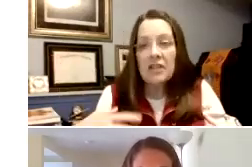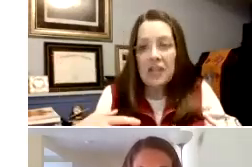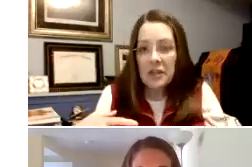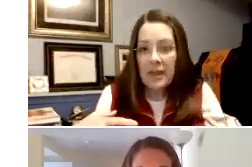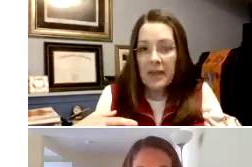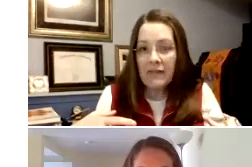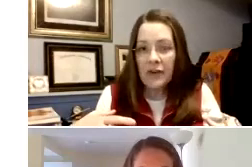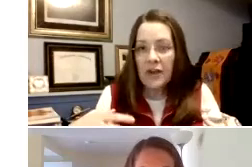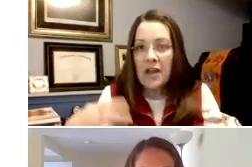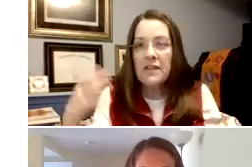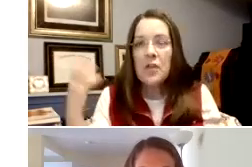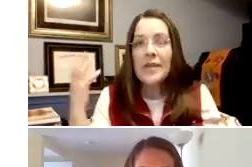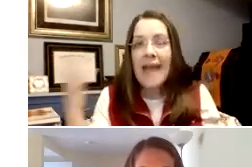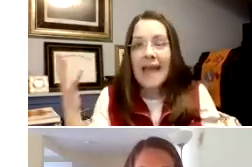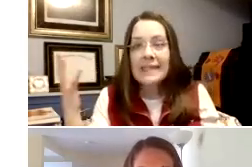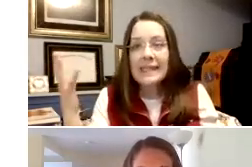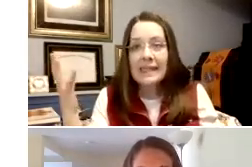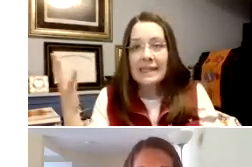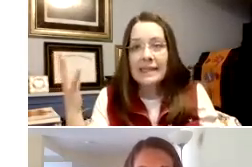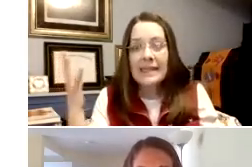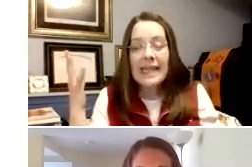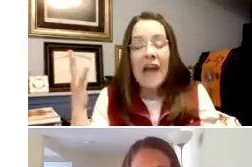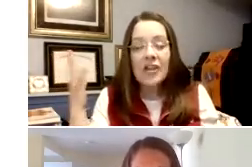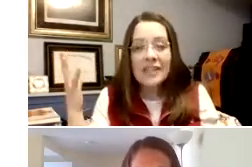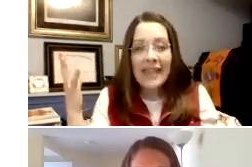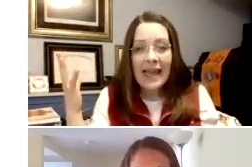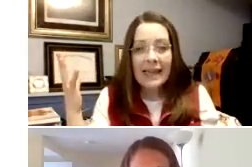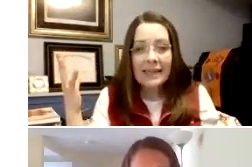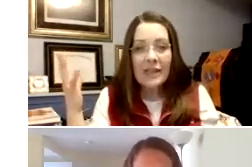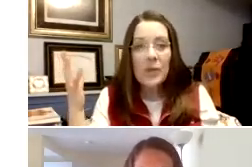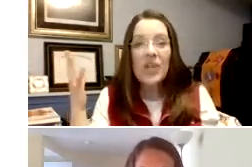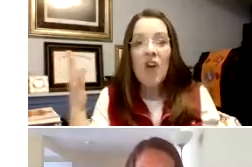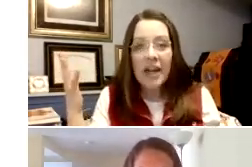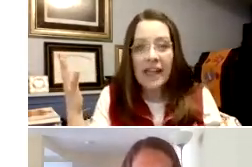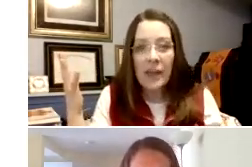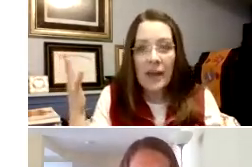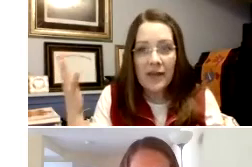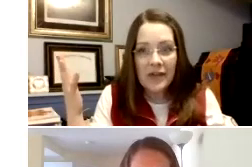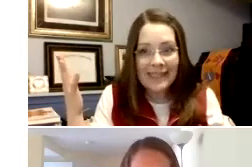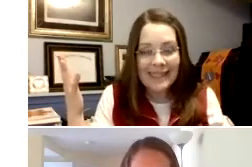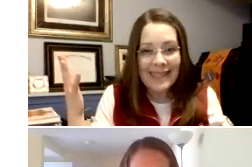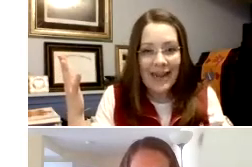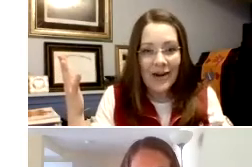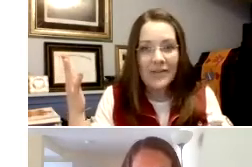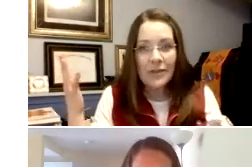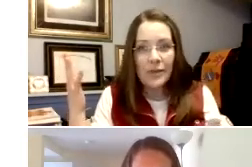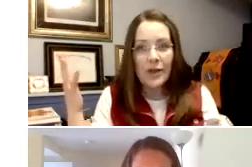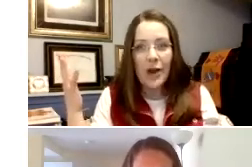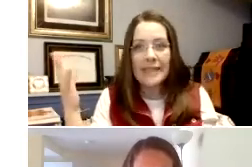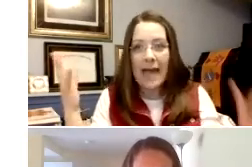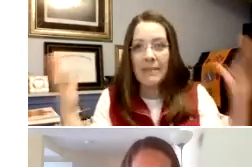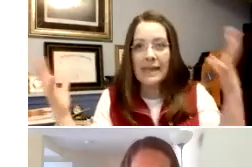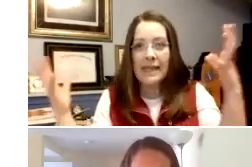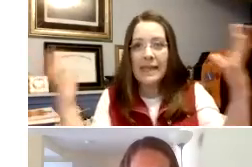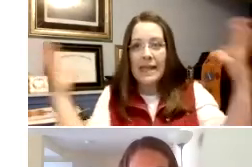by the change in their behavior that they're reacting, that they understand, that they're regarding whatever it is that's there. Visual regard.